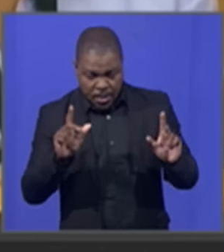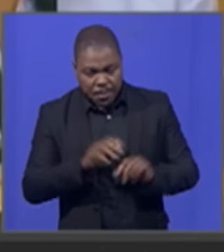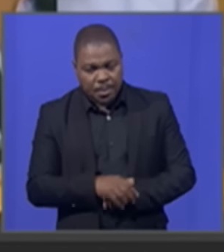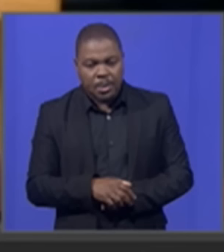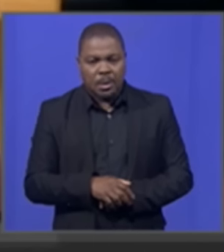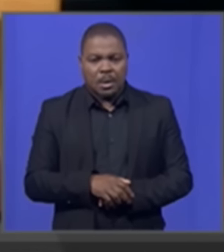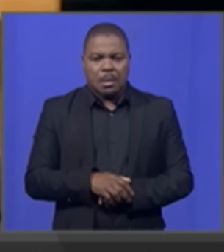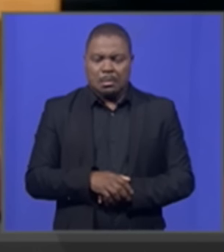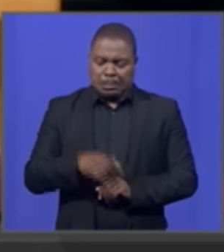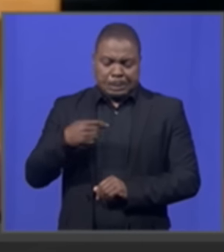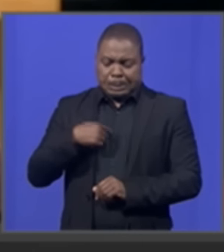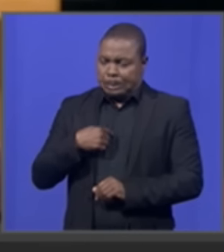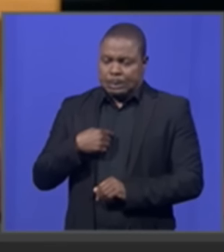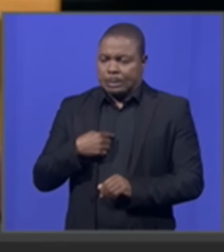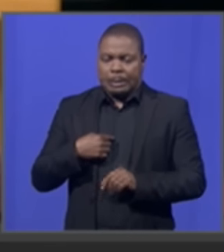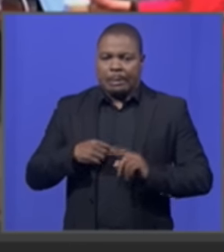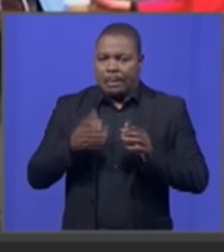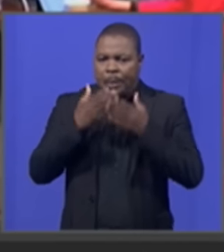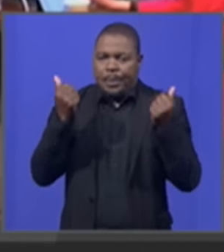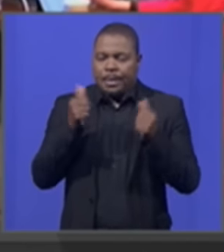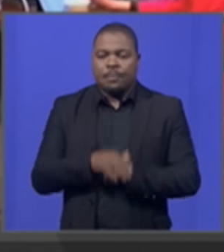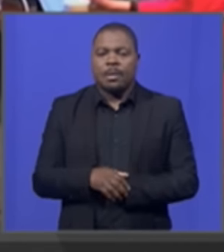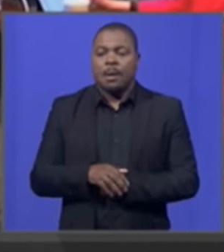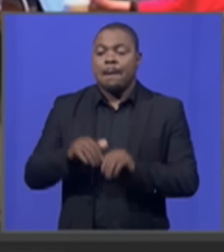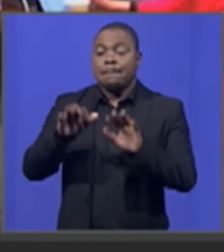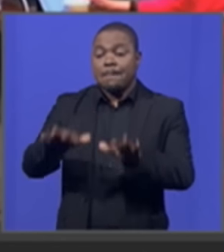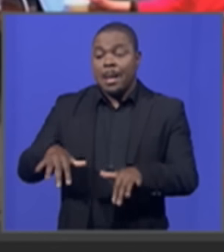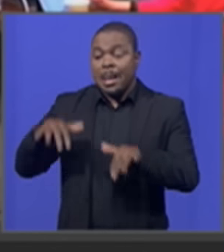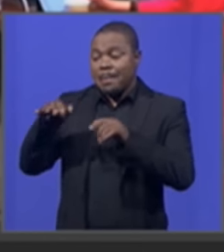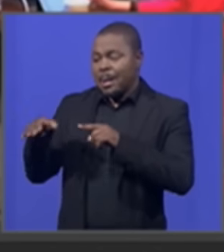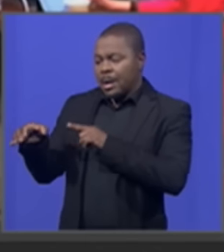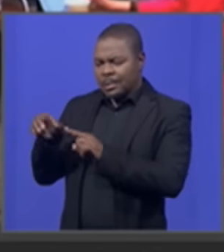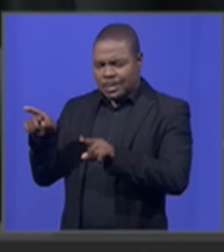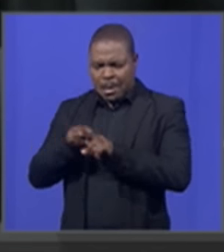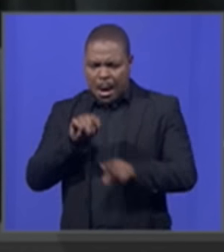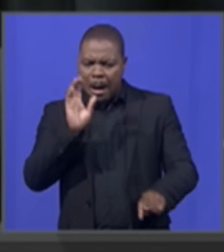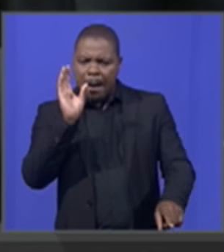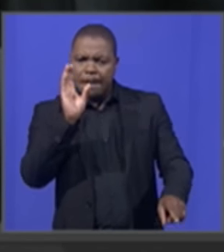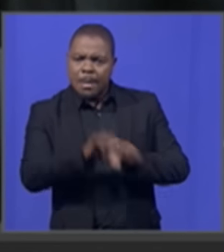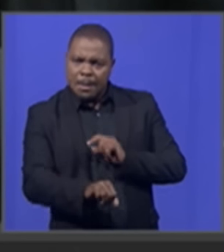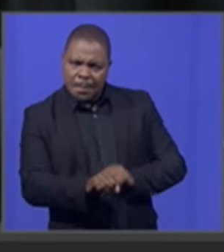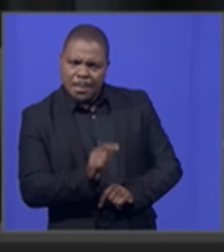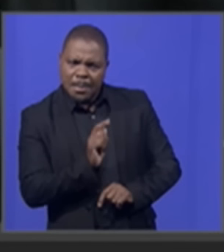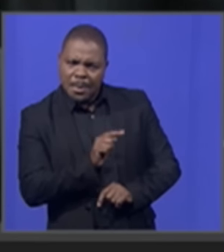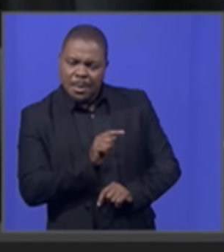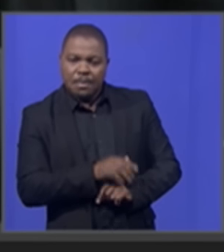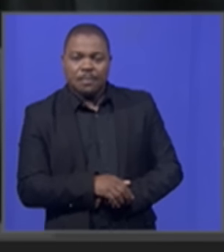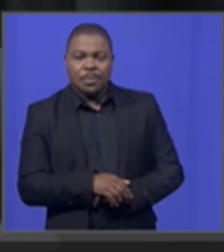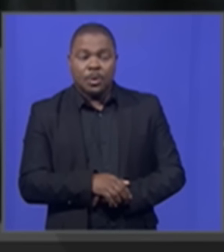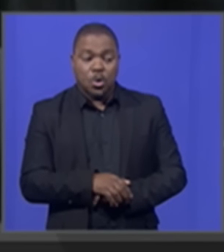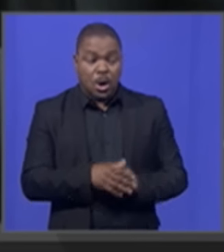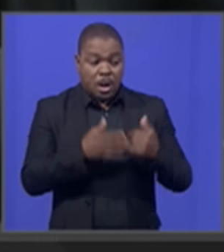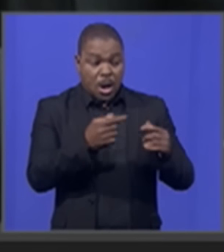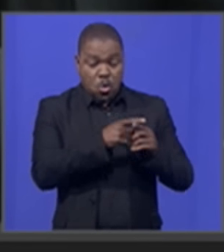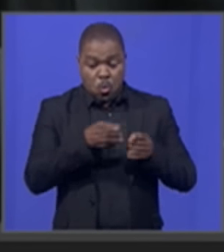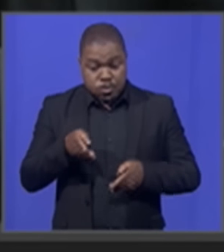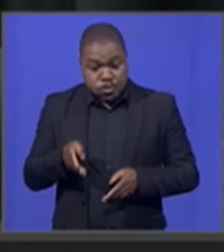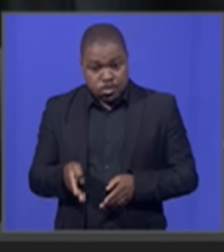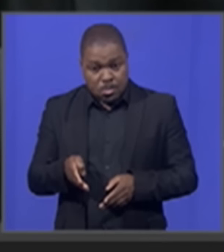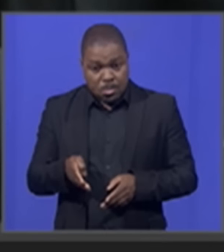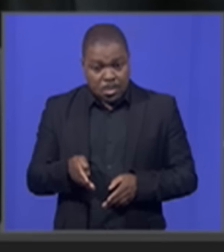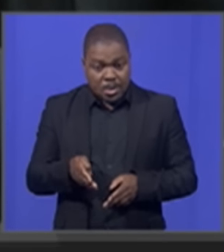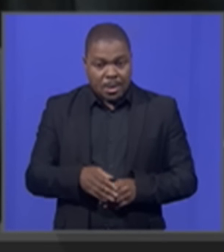Not at all, Honorable Chair. Maloko a parlamente a ile a lemoga seo. As we speak here in the ad hoc,